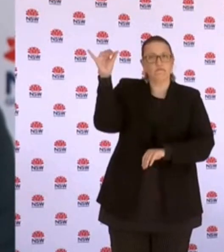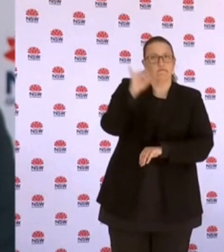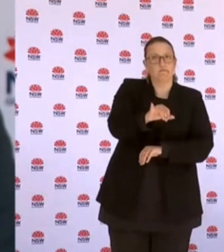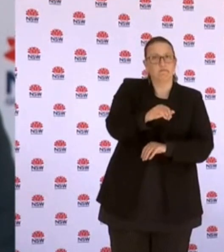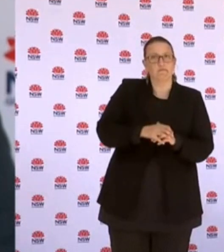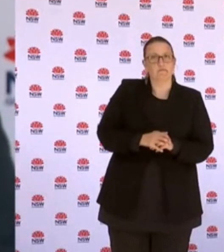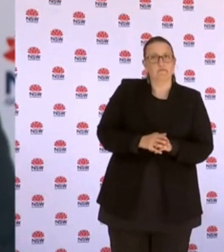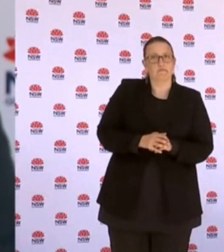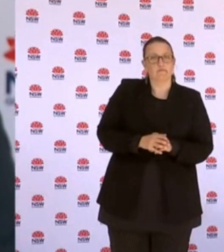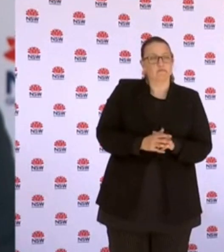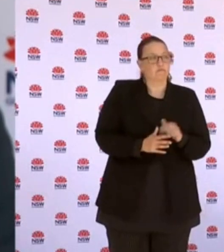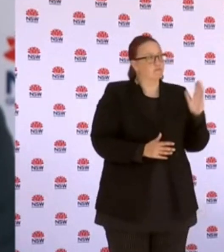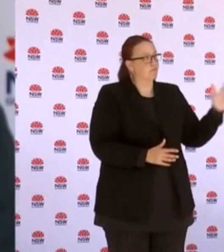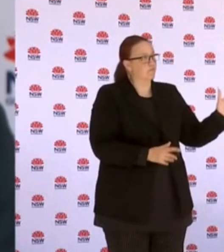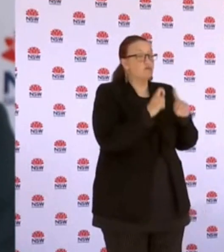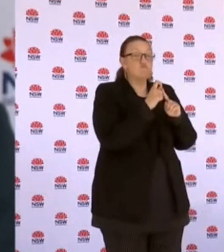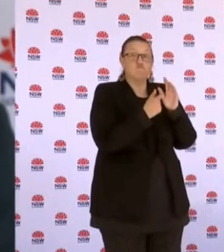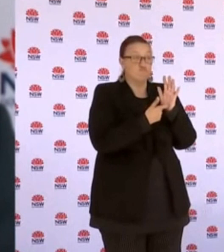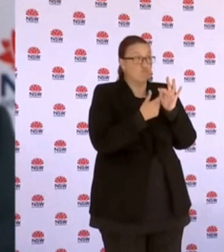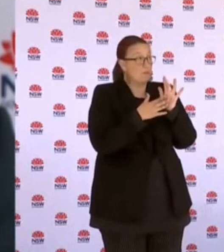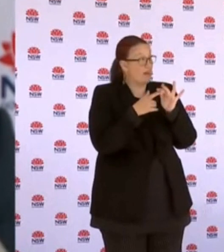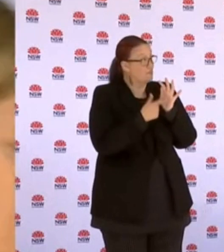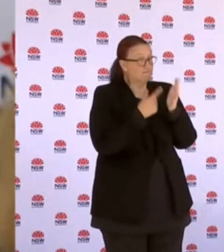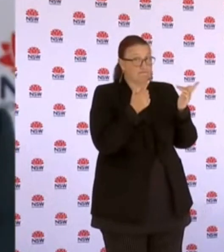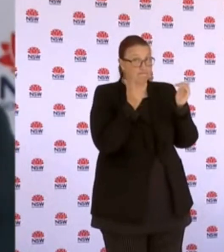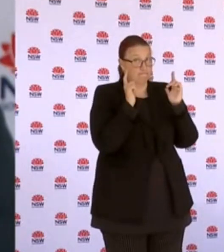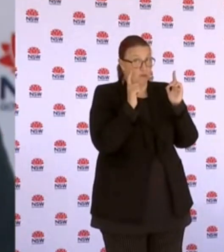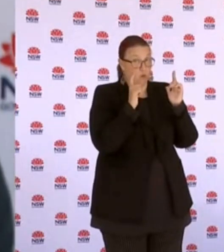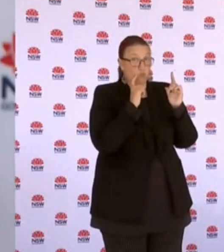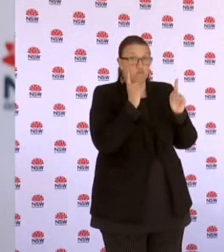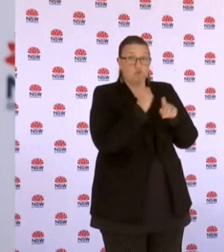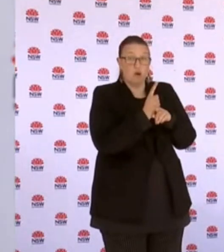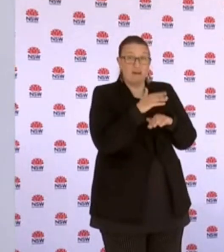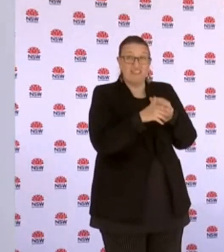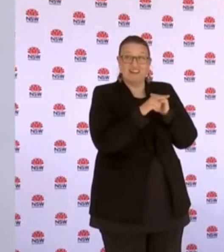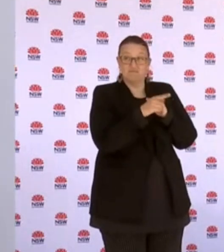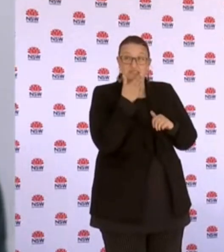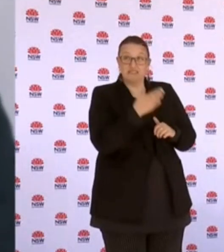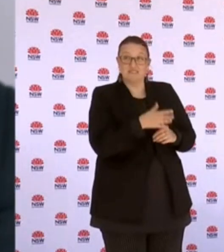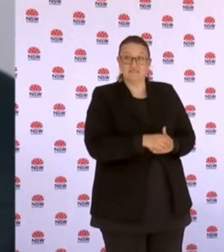of National Cabinet that there has been a reduction. Yep, so did you want to answer that, Premier?